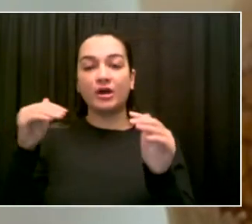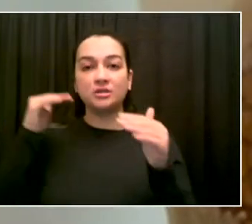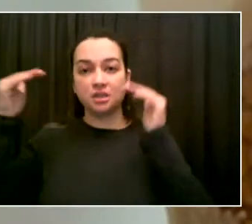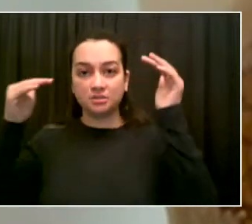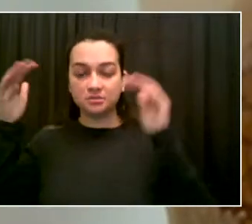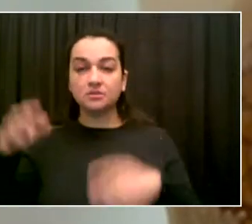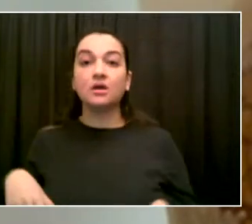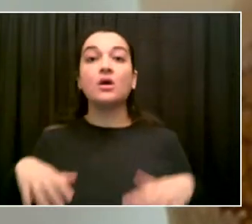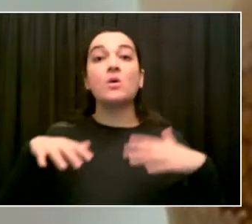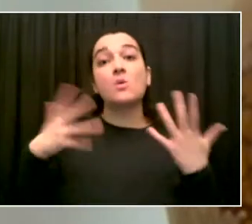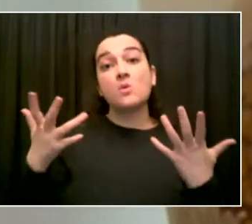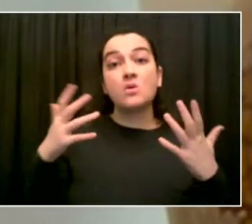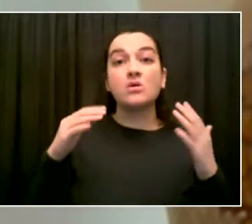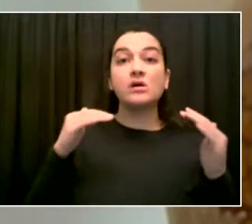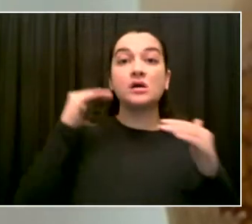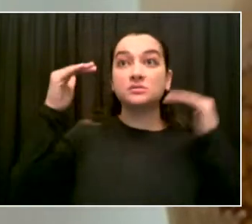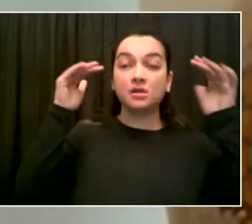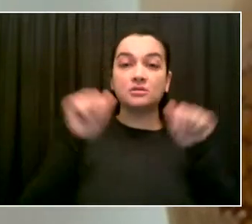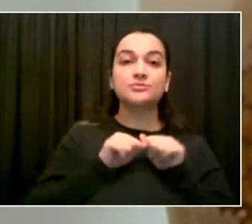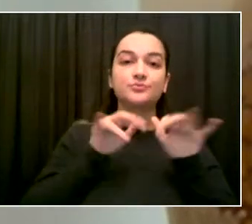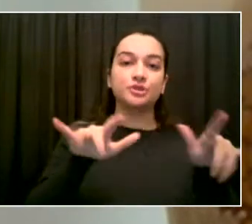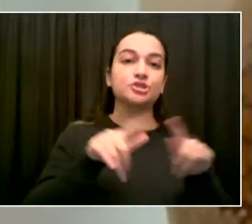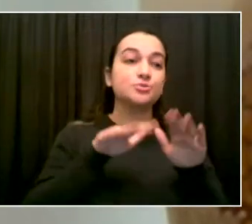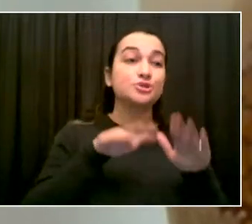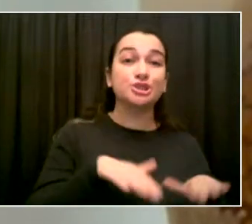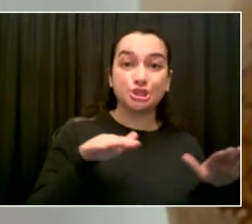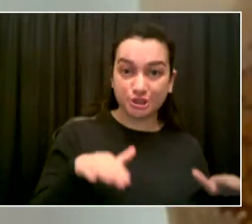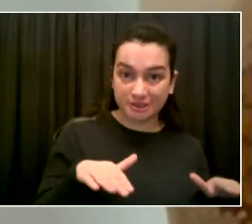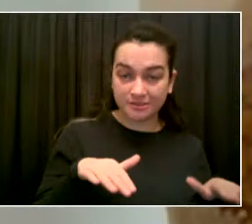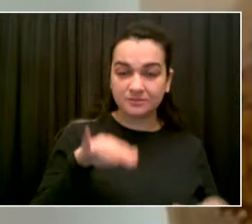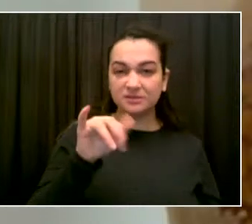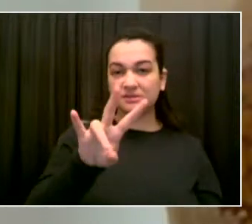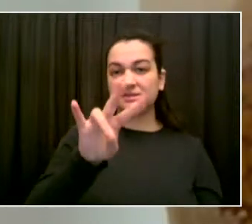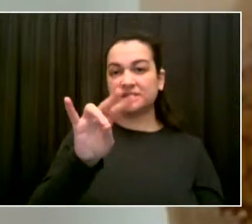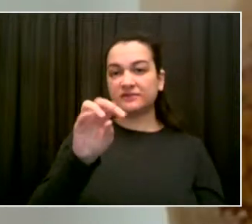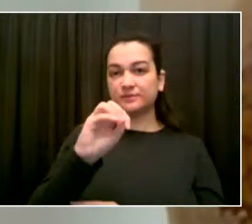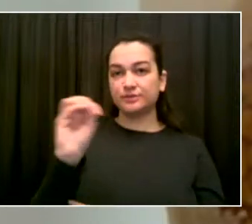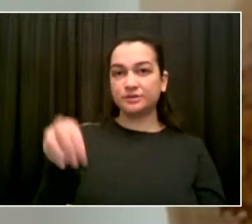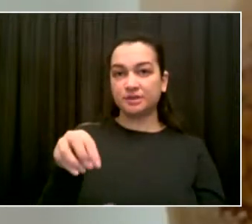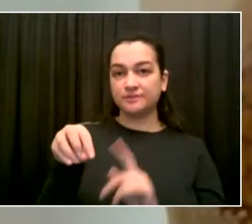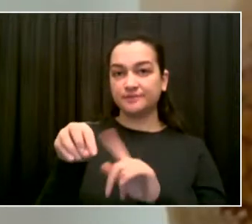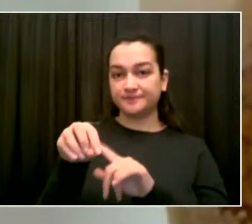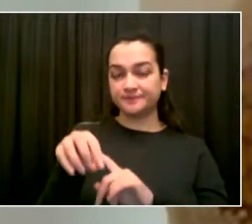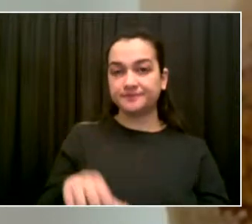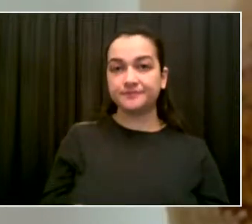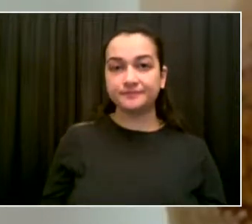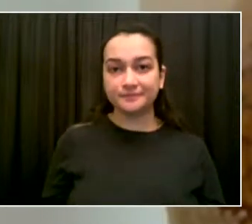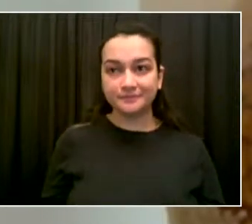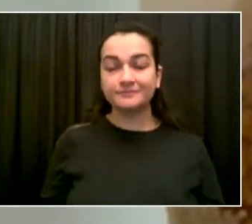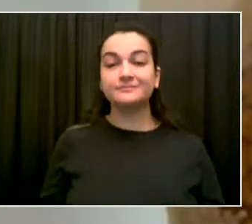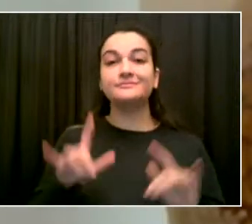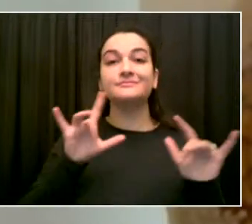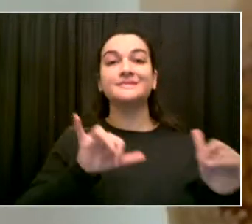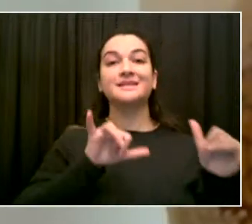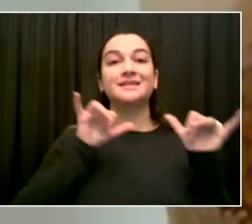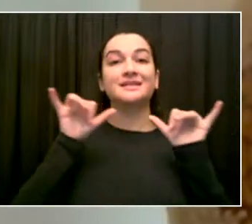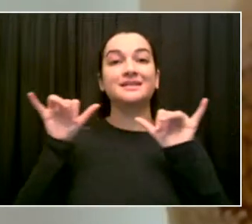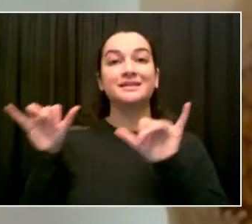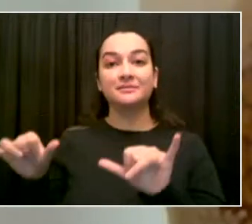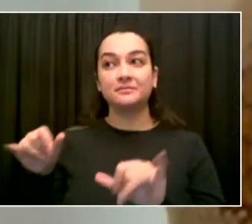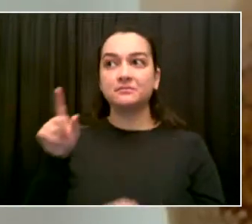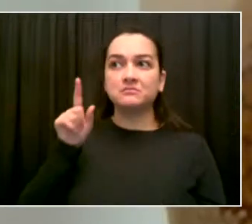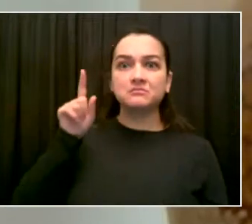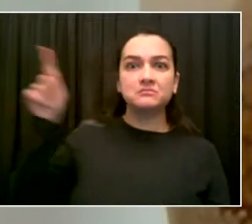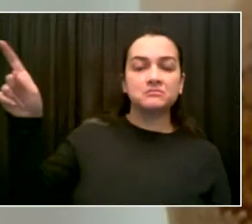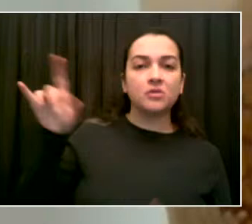UK, Germany, Australia, and many other settings, which is that while it is true that children can bring in infections into school and